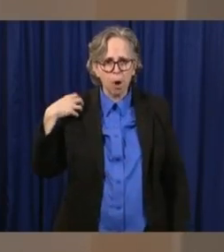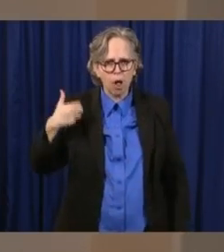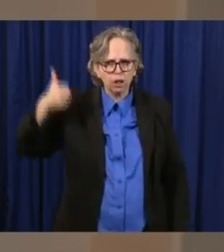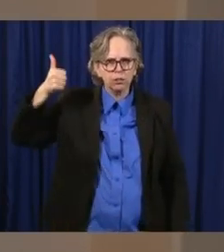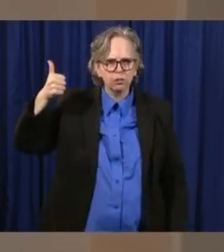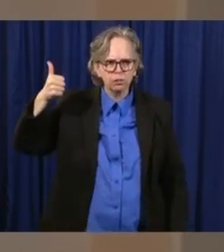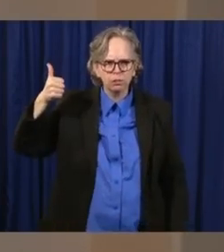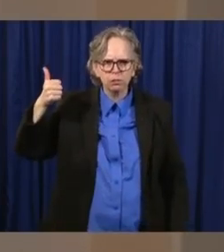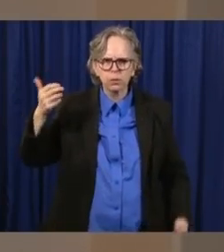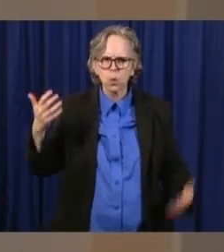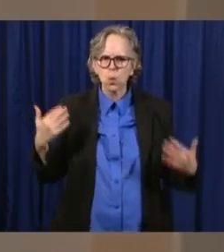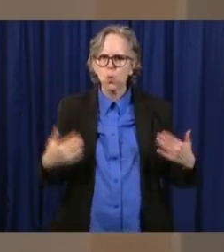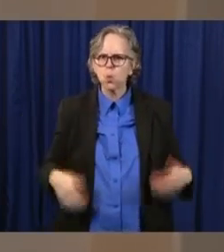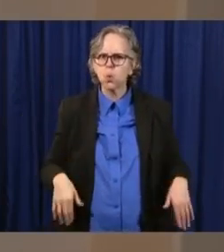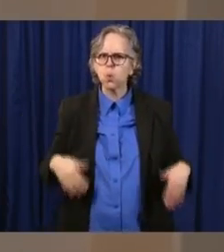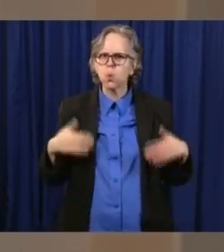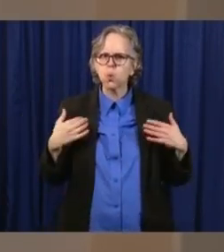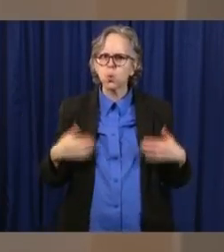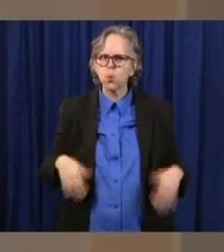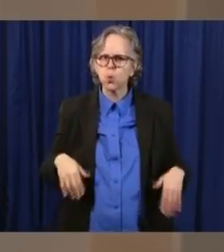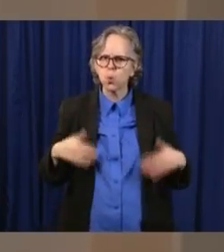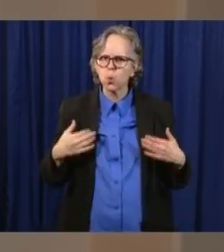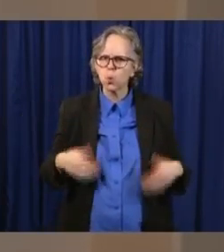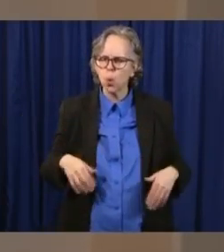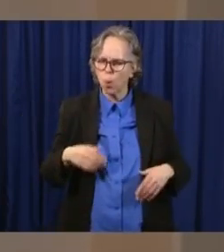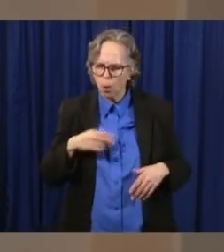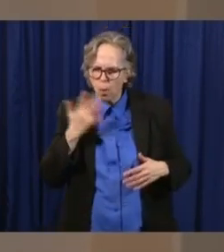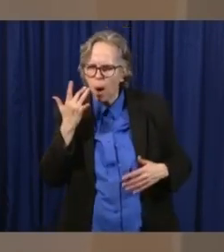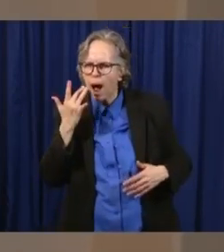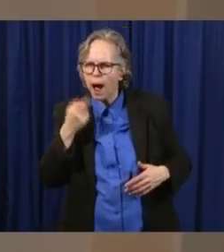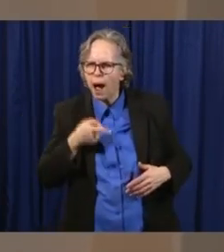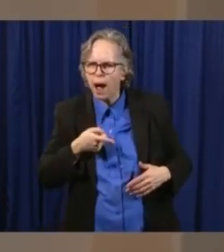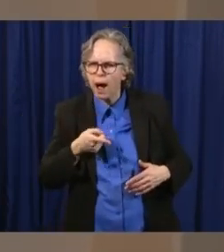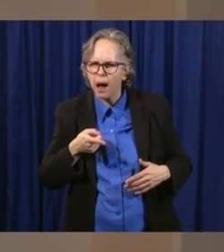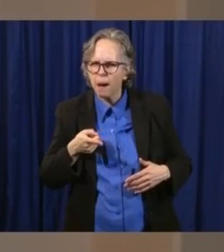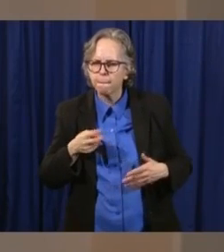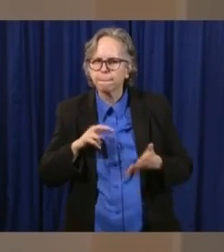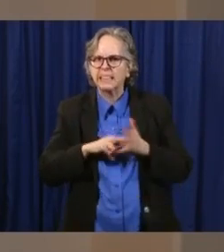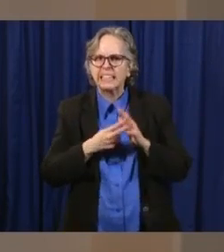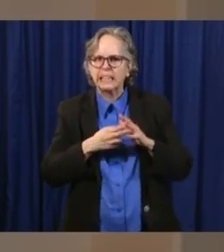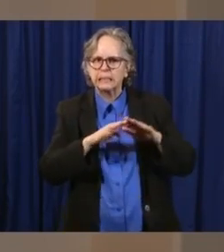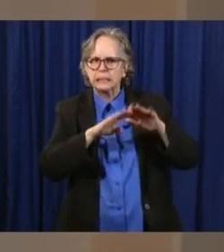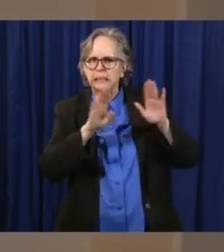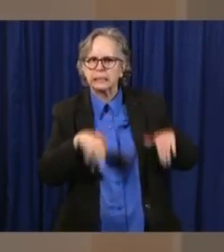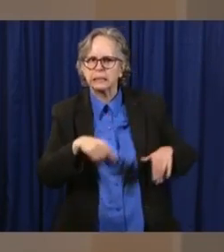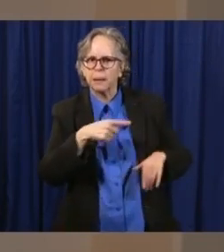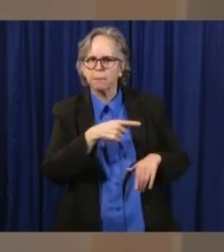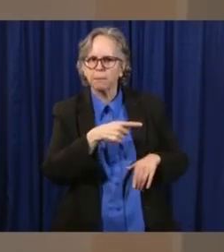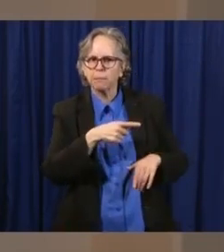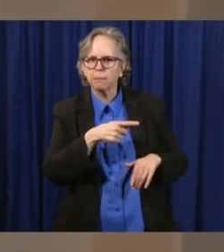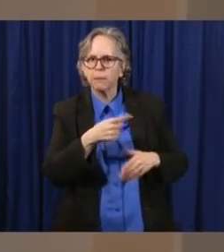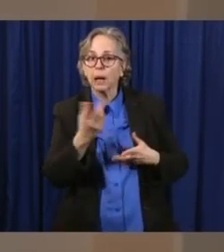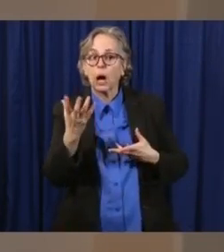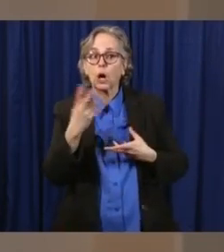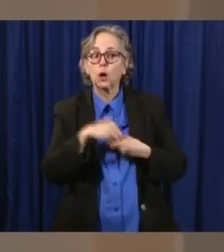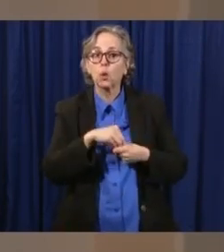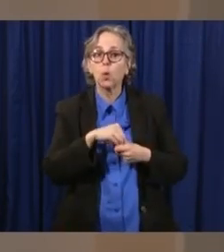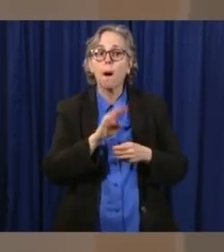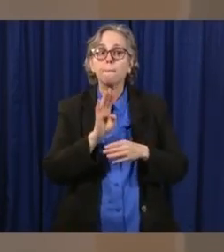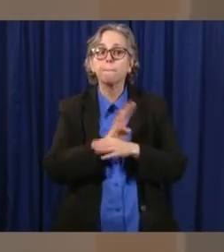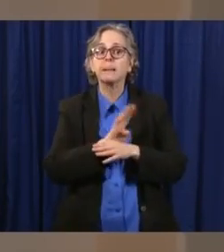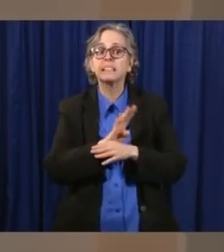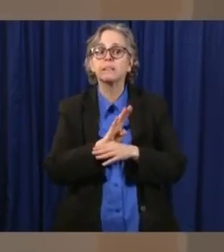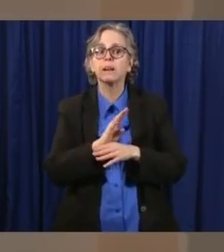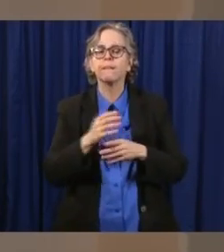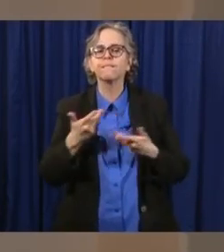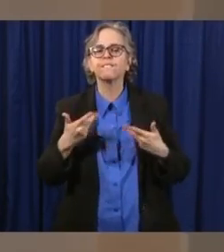have screened this system. This system only includes businesses that we know are not just